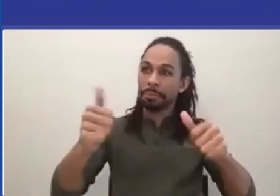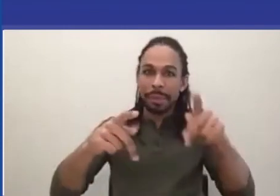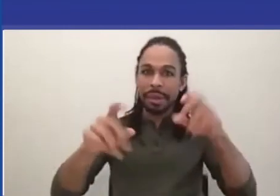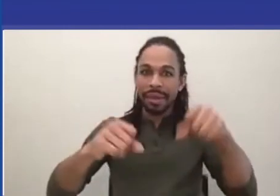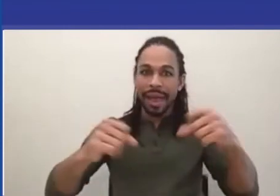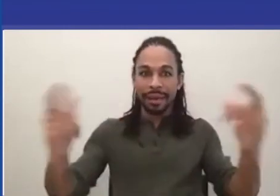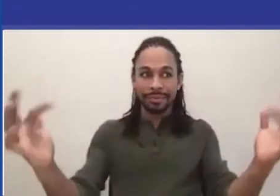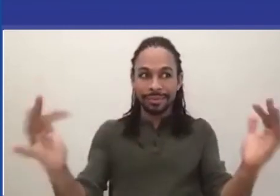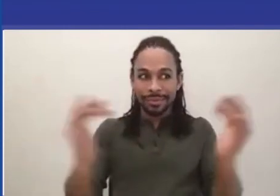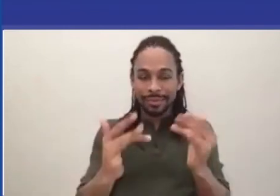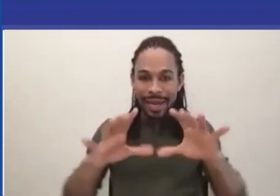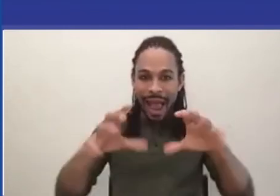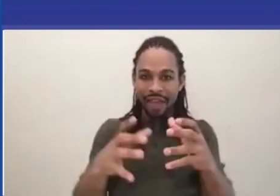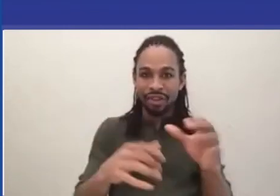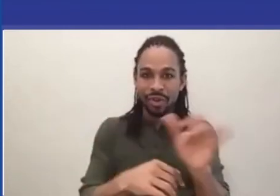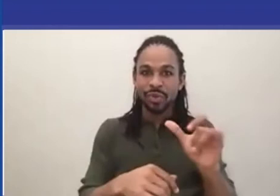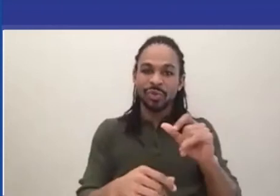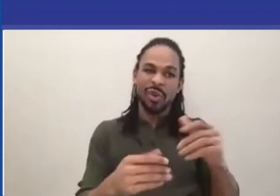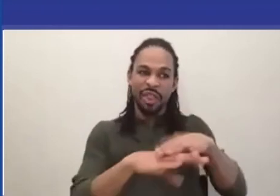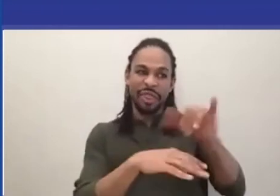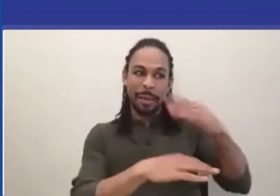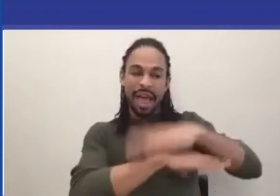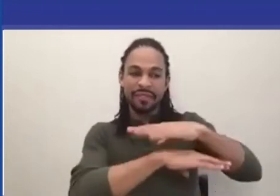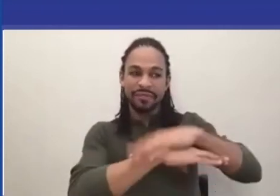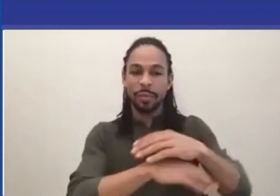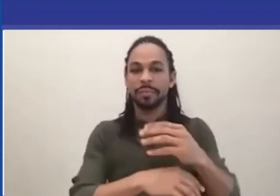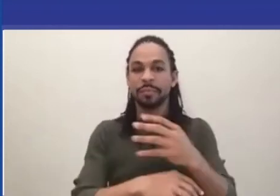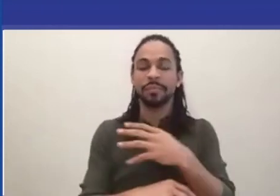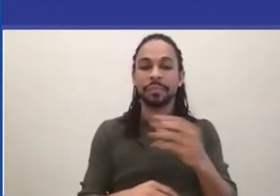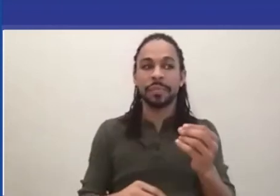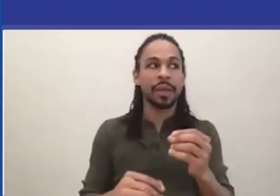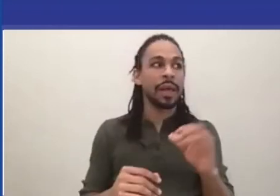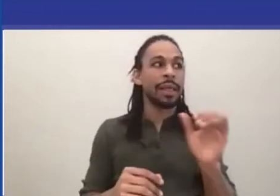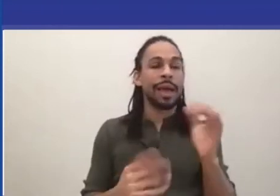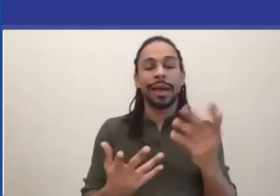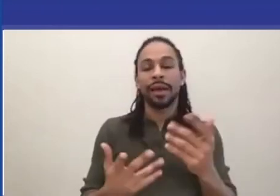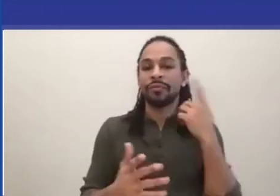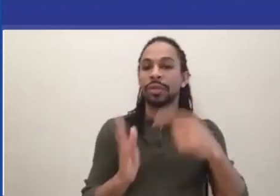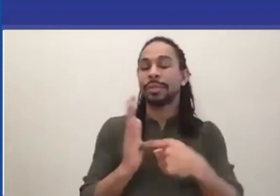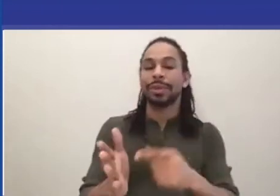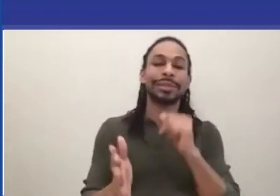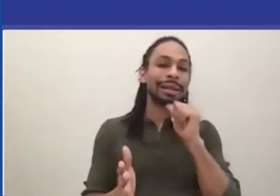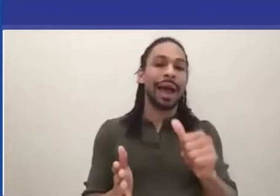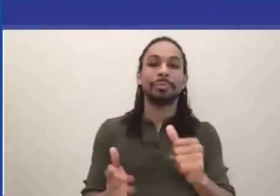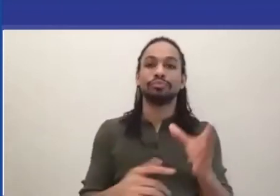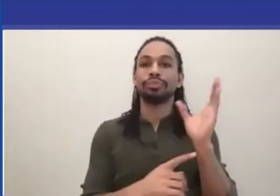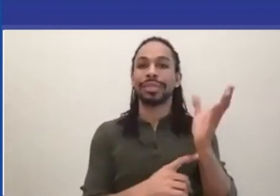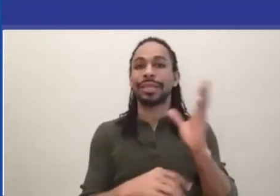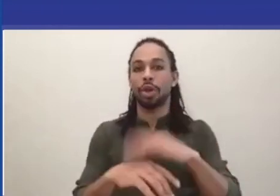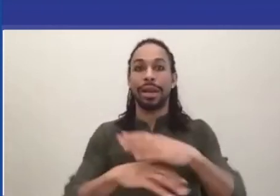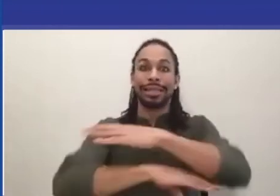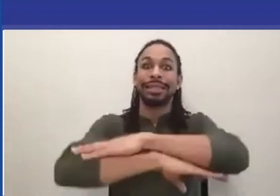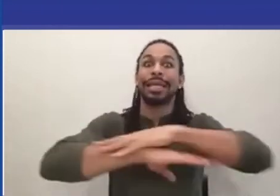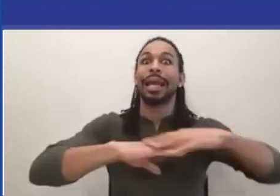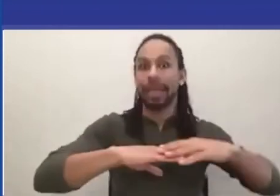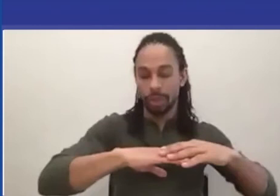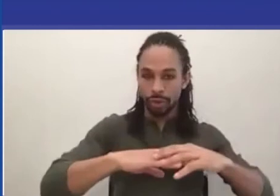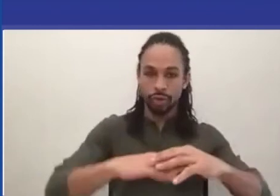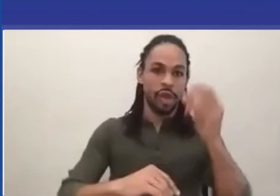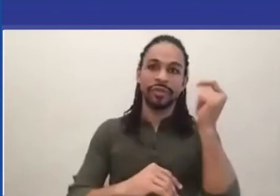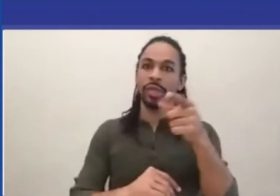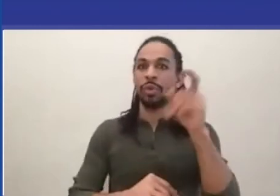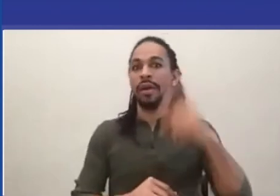so contrived where it's, for example, it's not being presented on a stage where all of a sudden you have to adapt the social dance